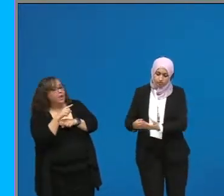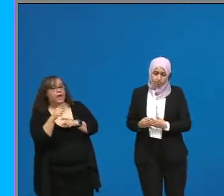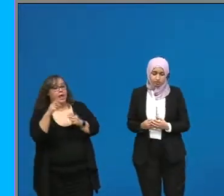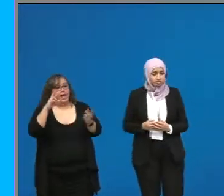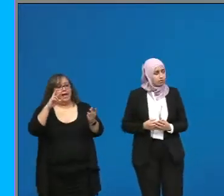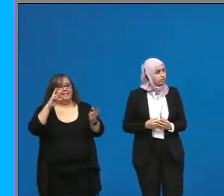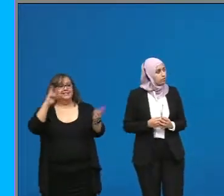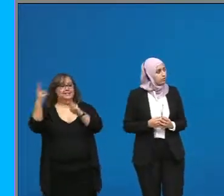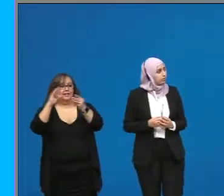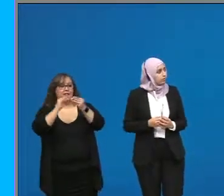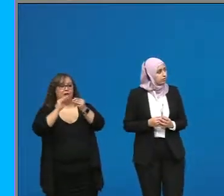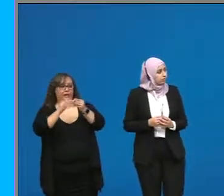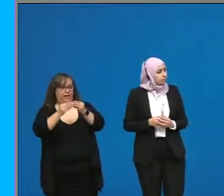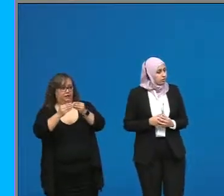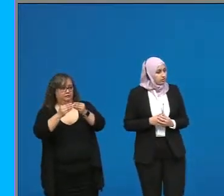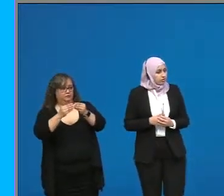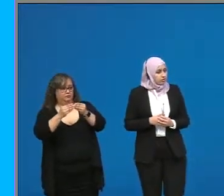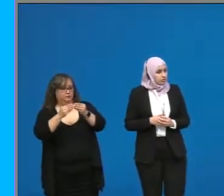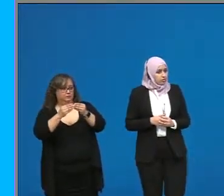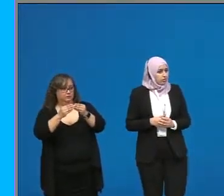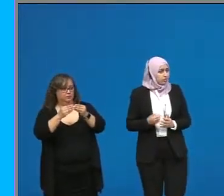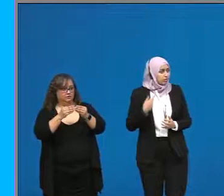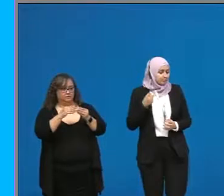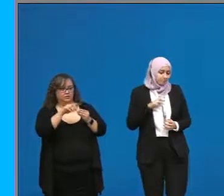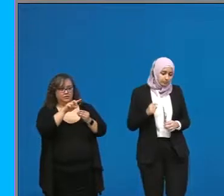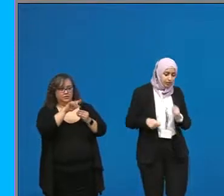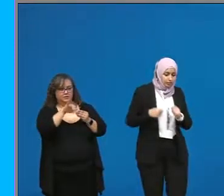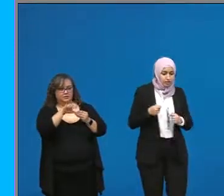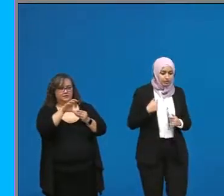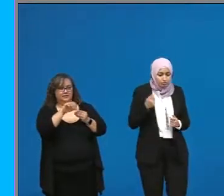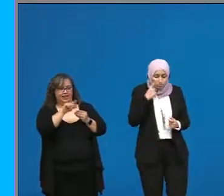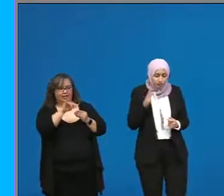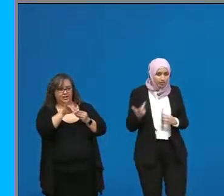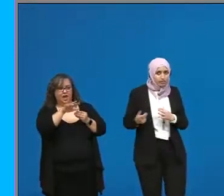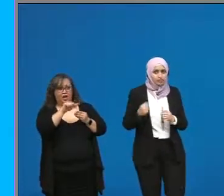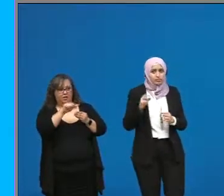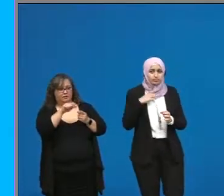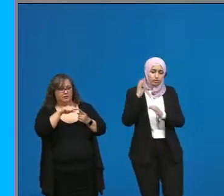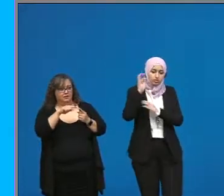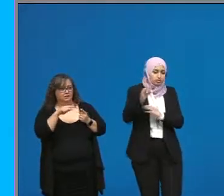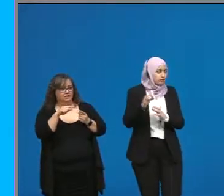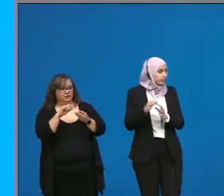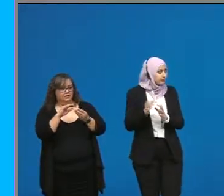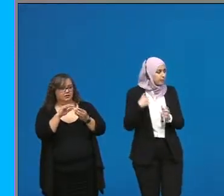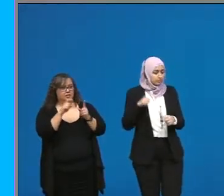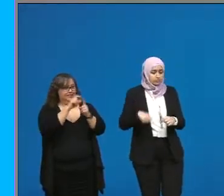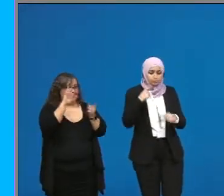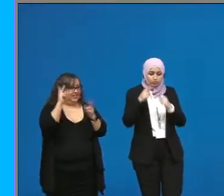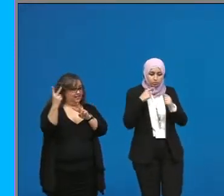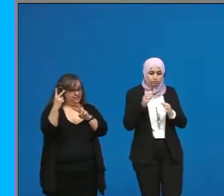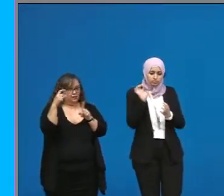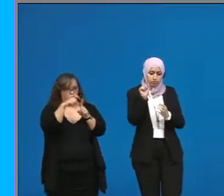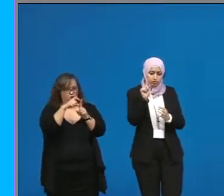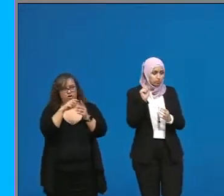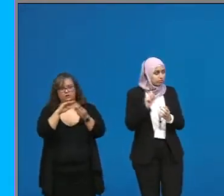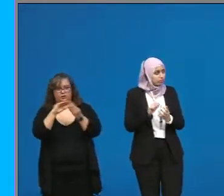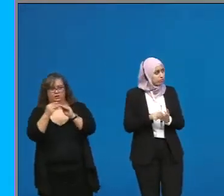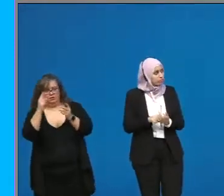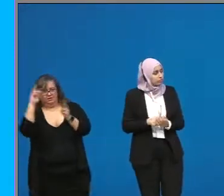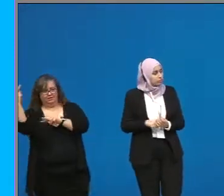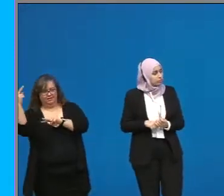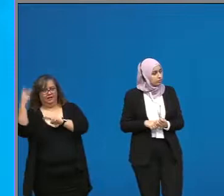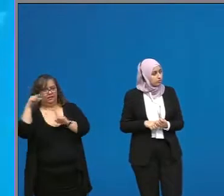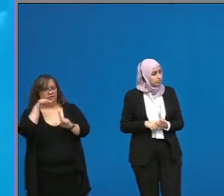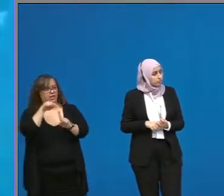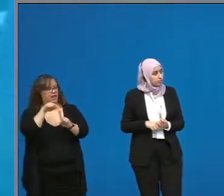going to oversimplify it, and I'll excuse myself in case there's any experts in the room, but if you haven't come across it before, the simplest way for me to think about